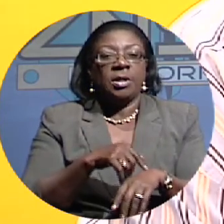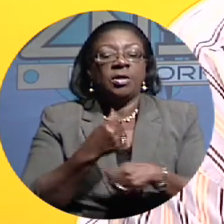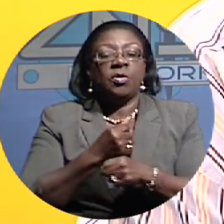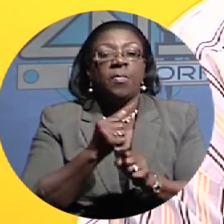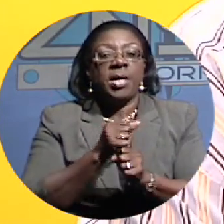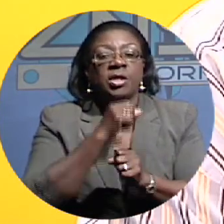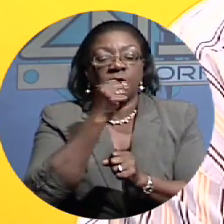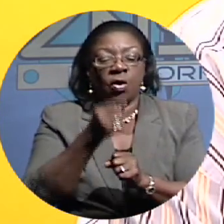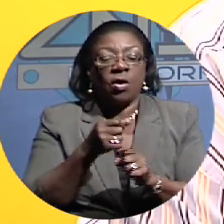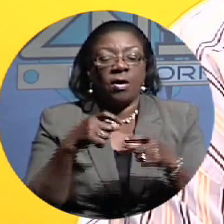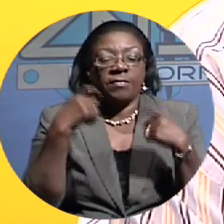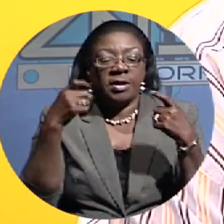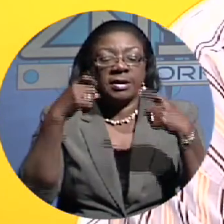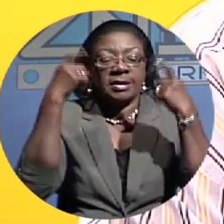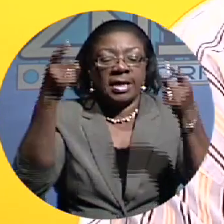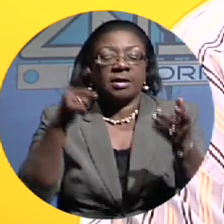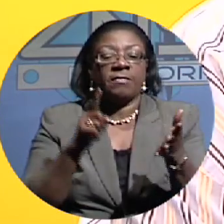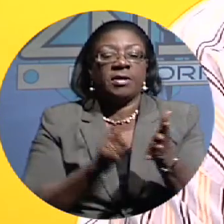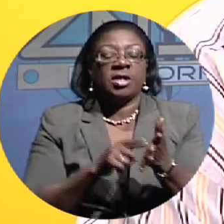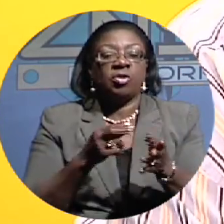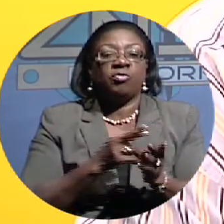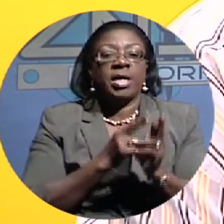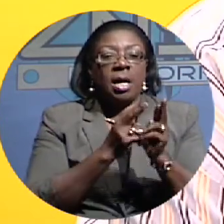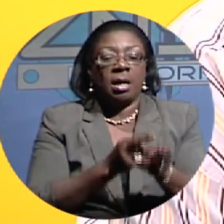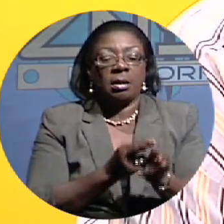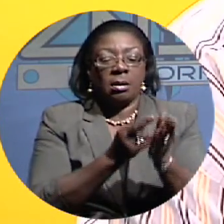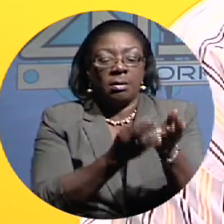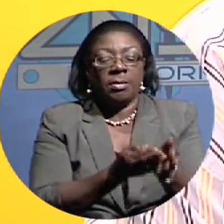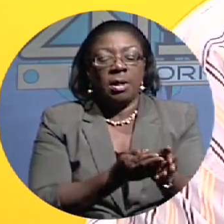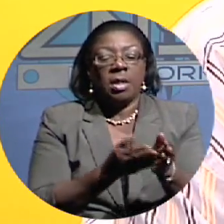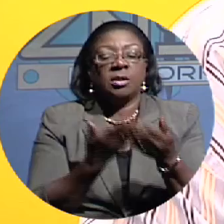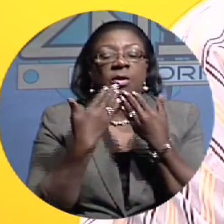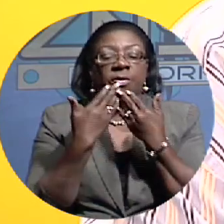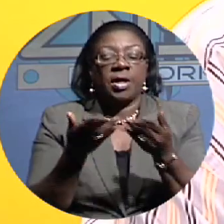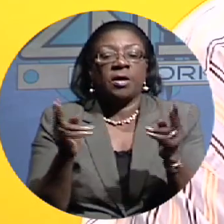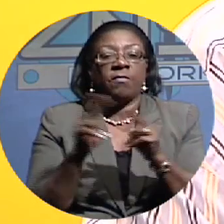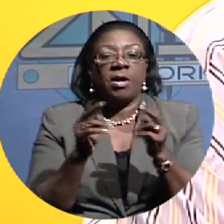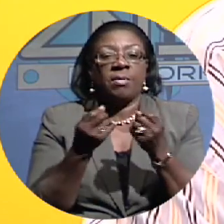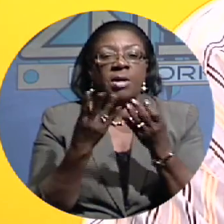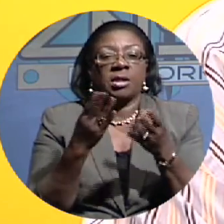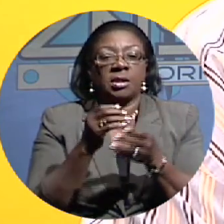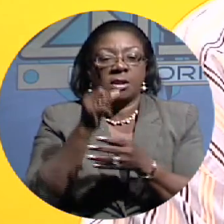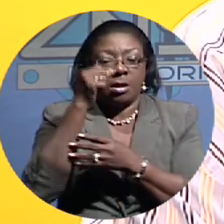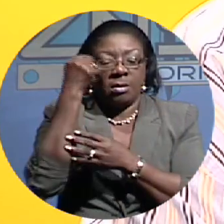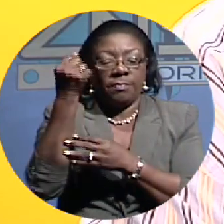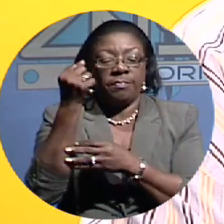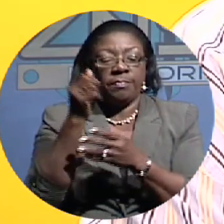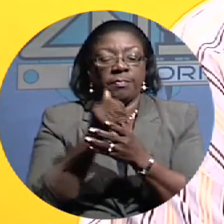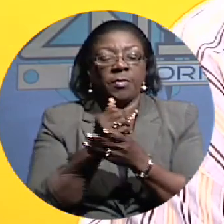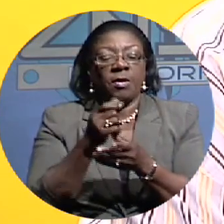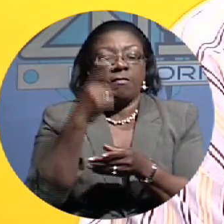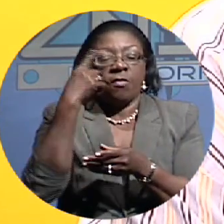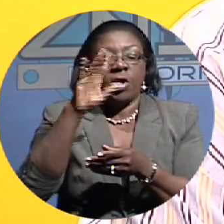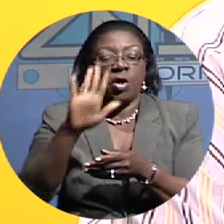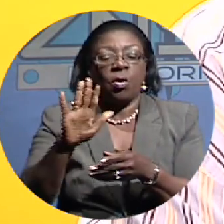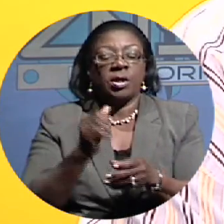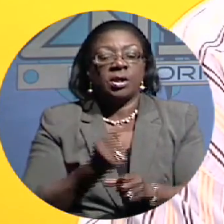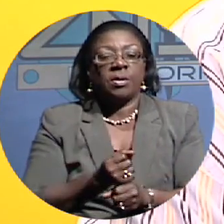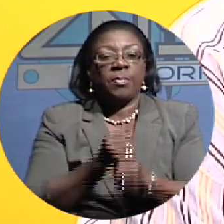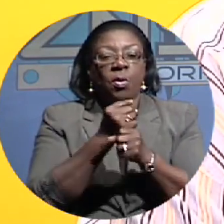assure the success of this particular regatta. And so thank you, sir, for your support, your